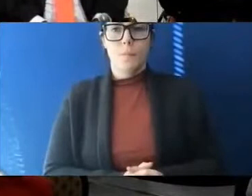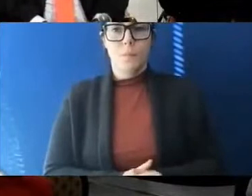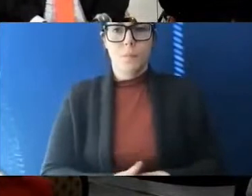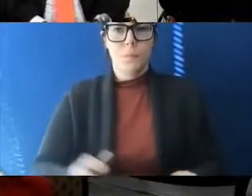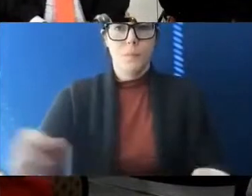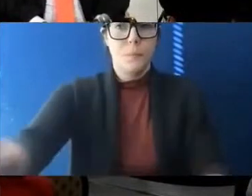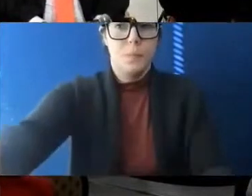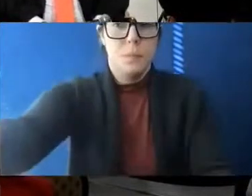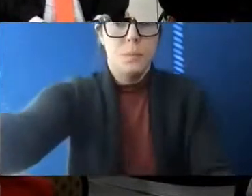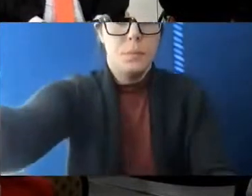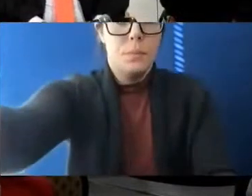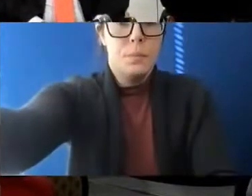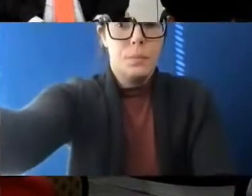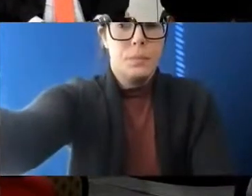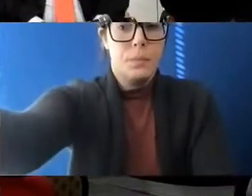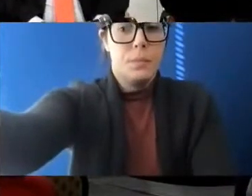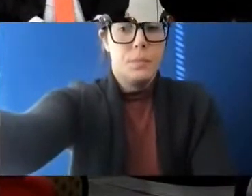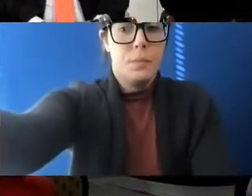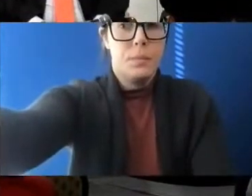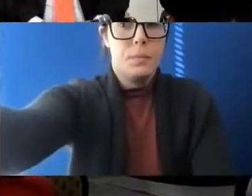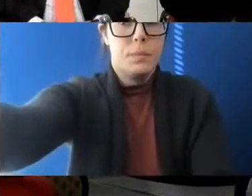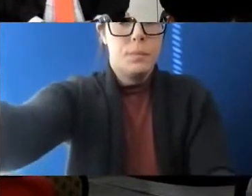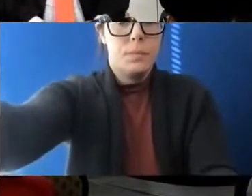I'm going to take the liberty to start off again.